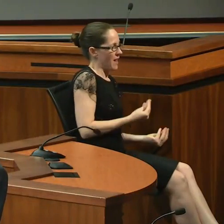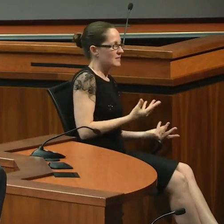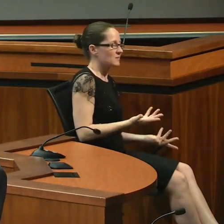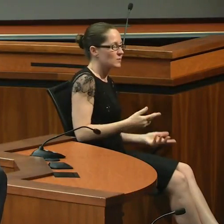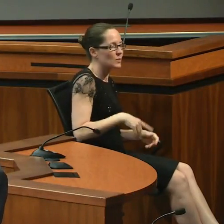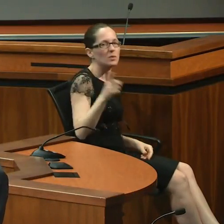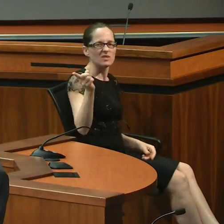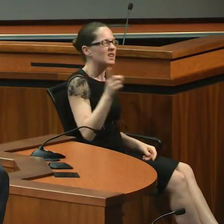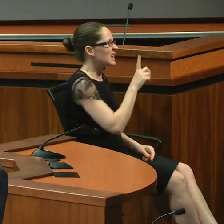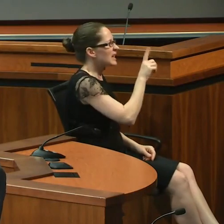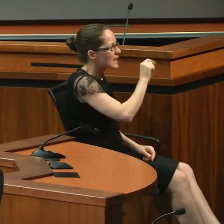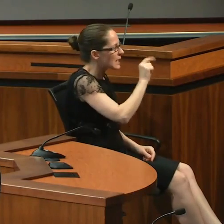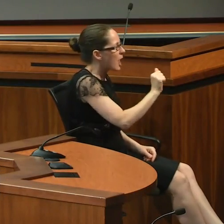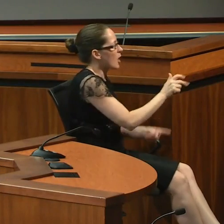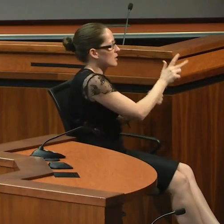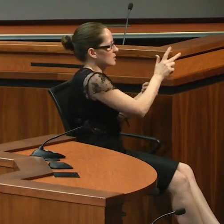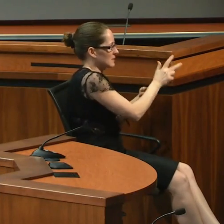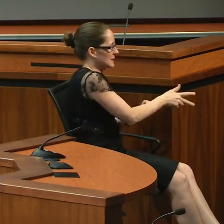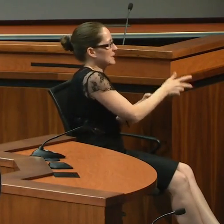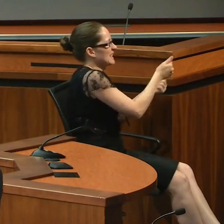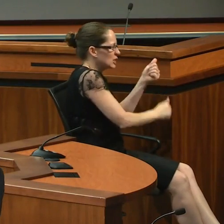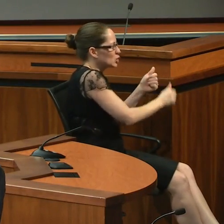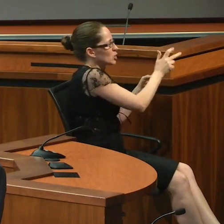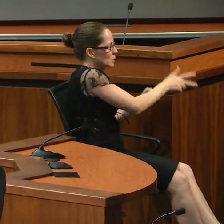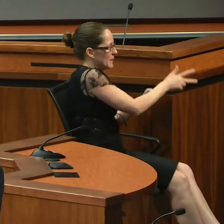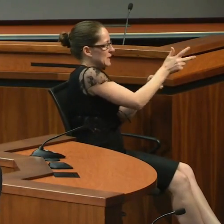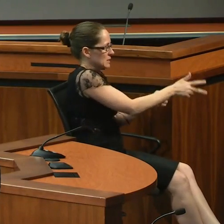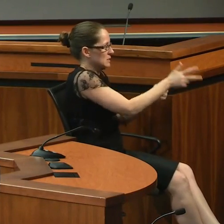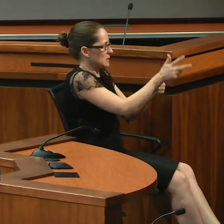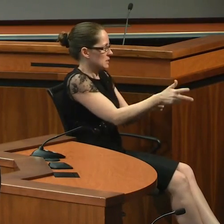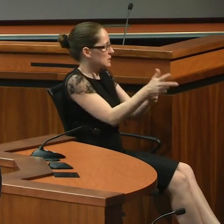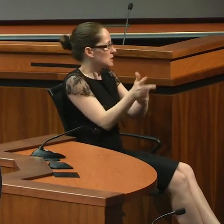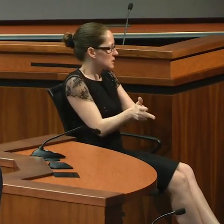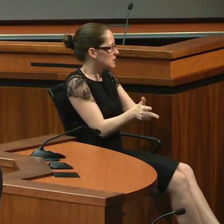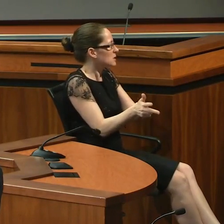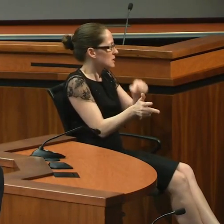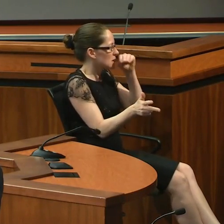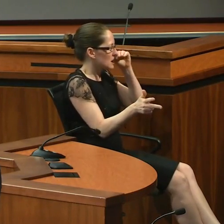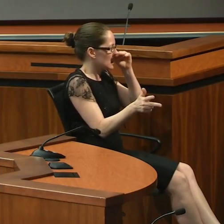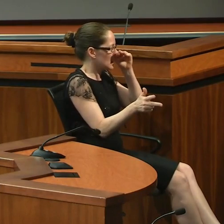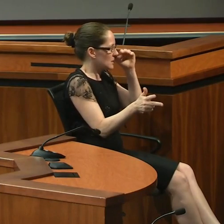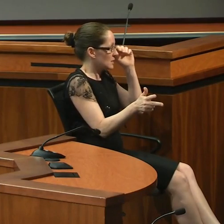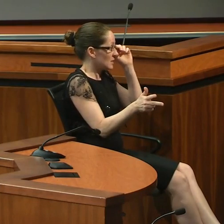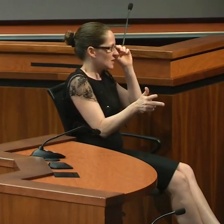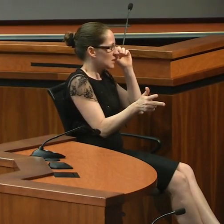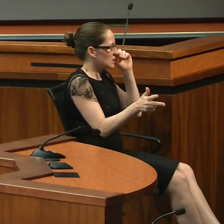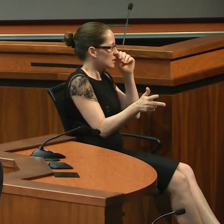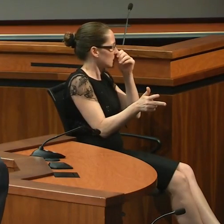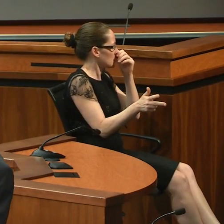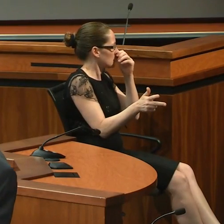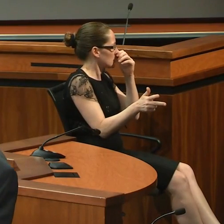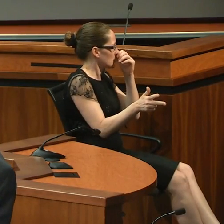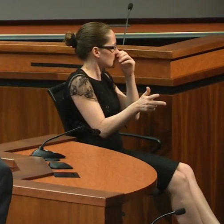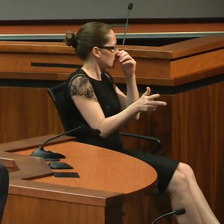was in 3-minute intervals, and the peak intensity was, I believe, 9.2 inches an hour. Now, it wasn't like that for an hour, but it was like that for a 3 to 6